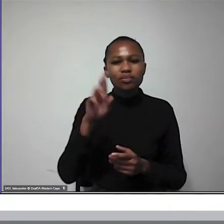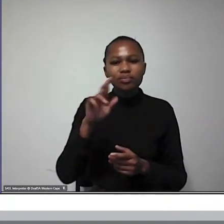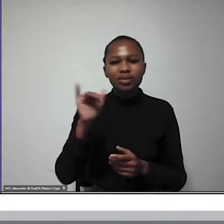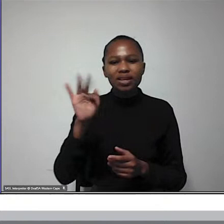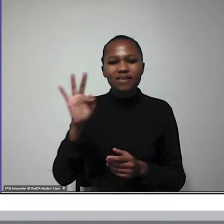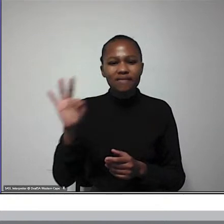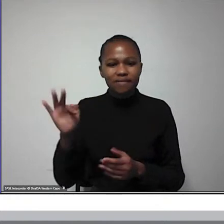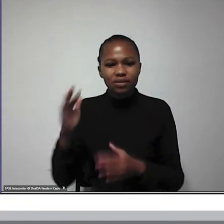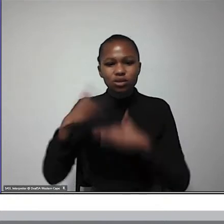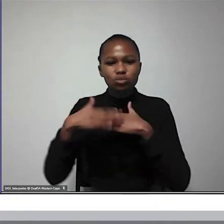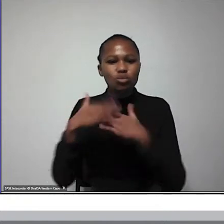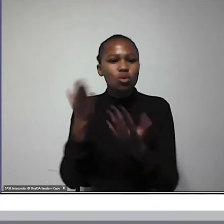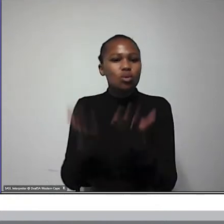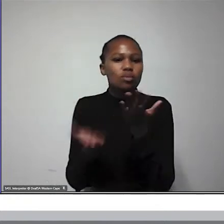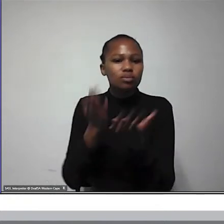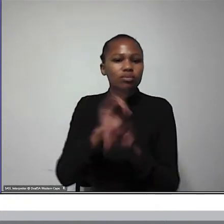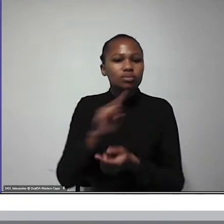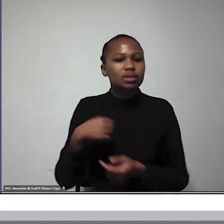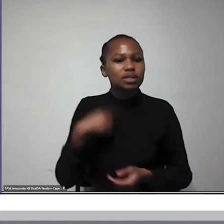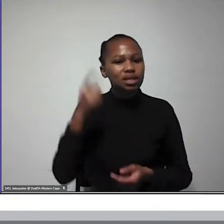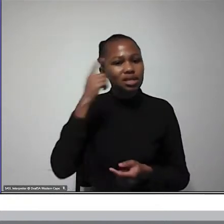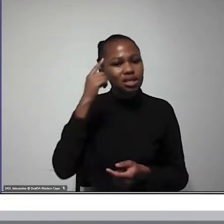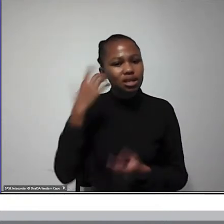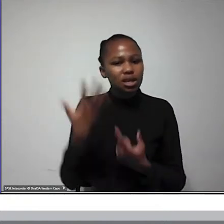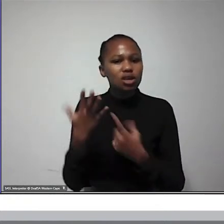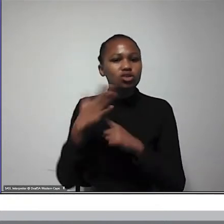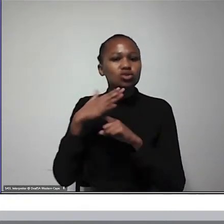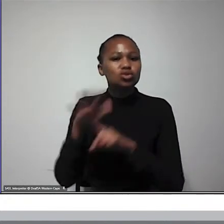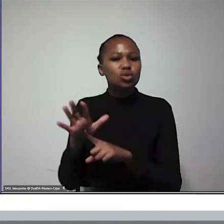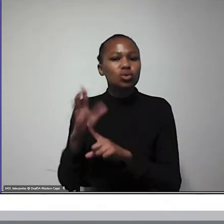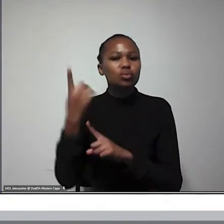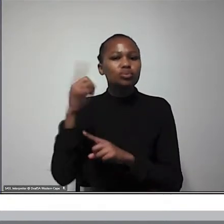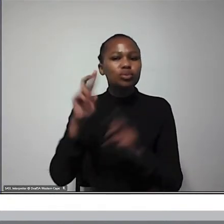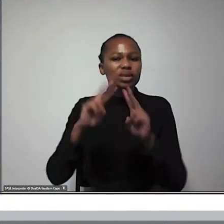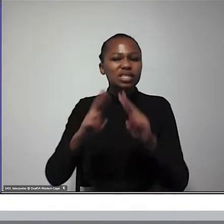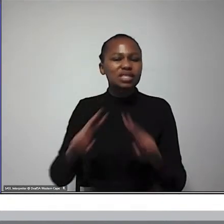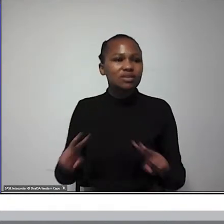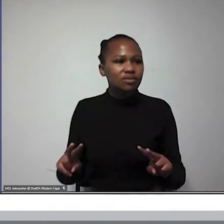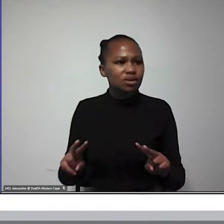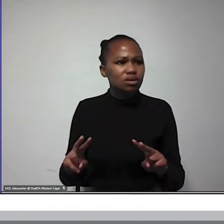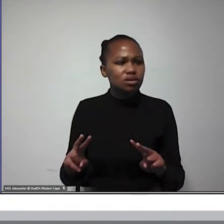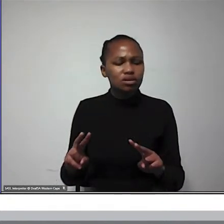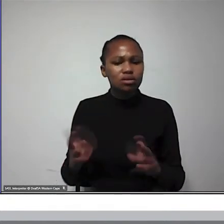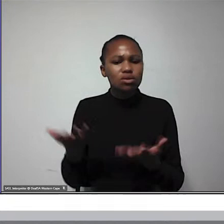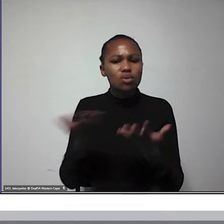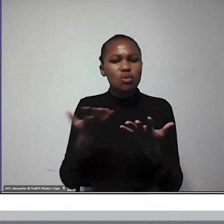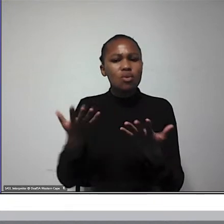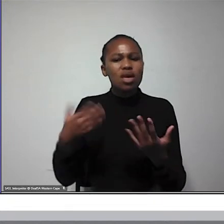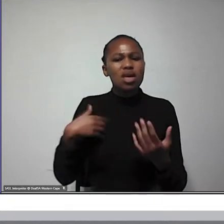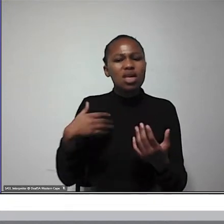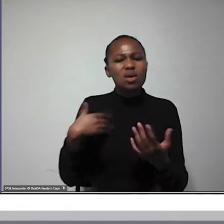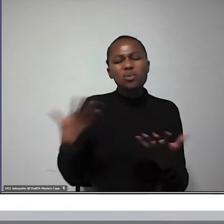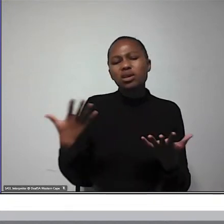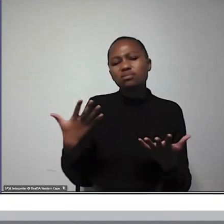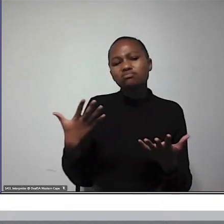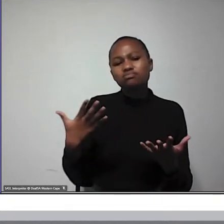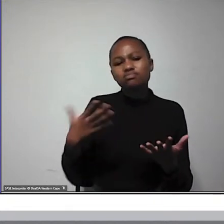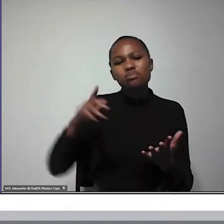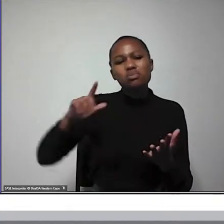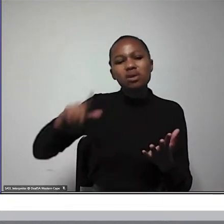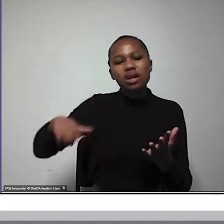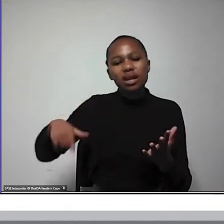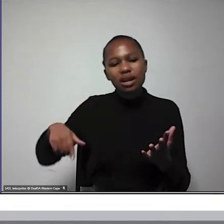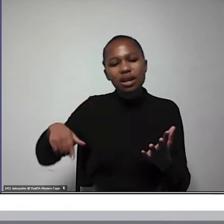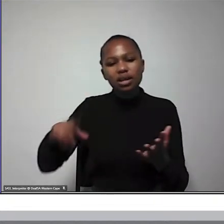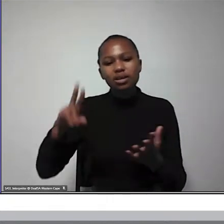competitive. But I think what Ilse showed right in the beginning in terms of the different, where we looked under the export strategy at G4J at